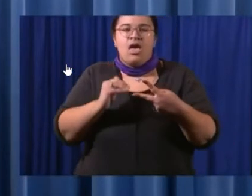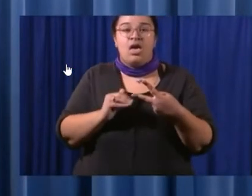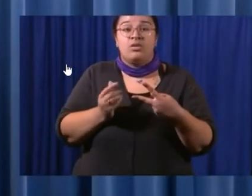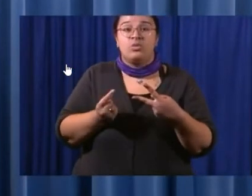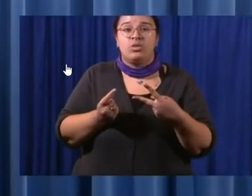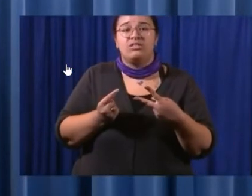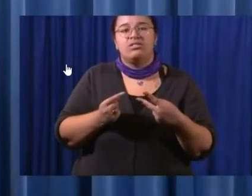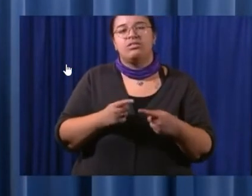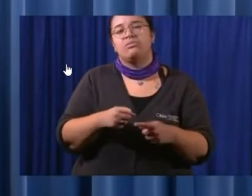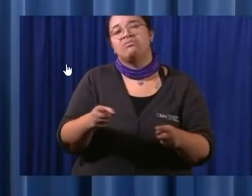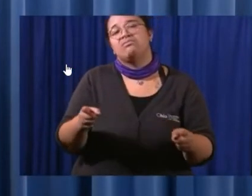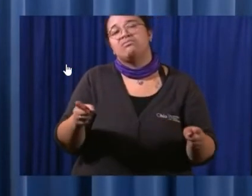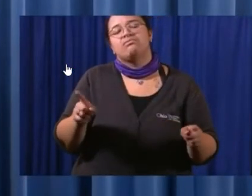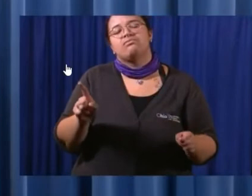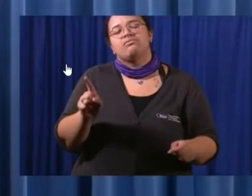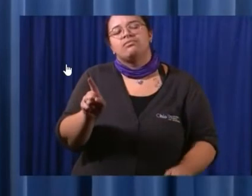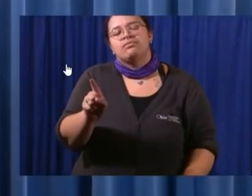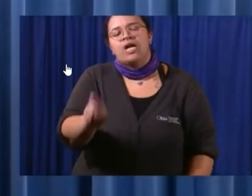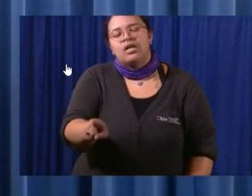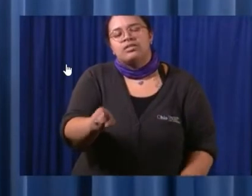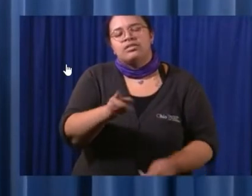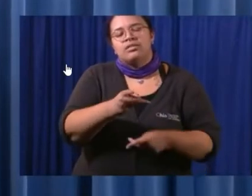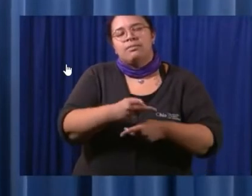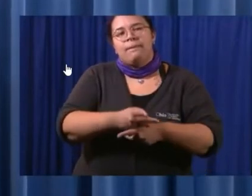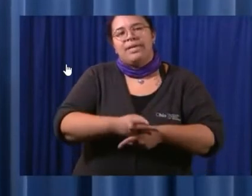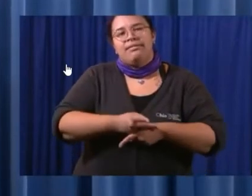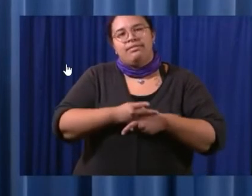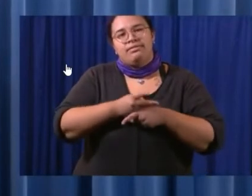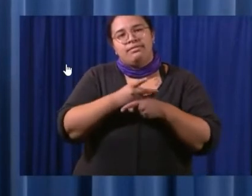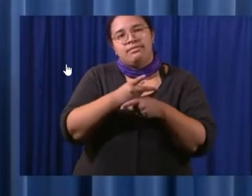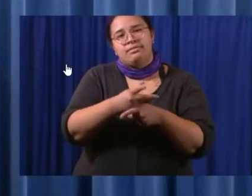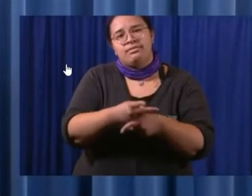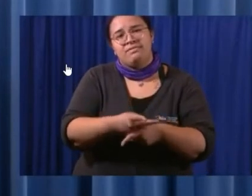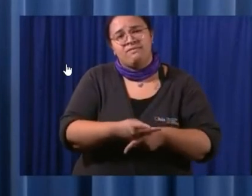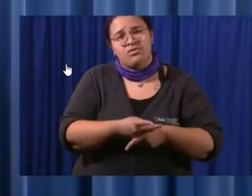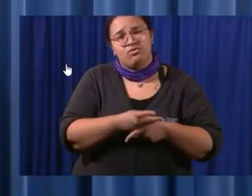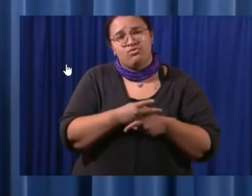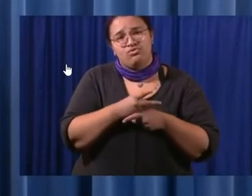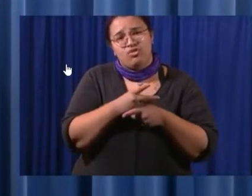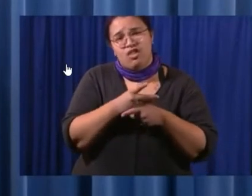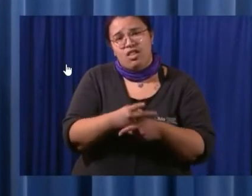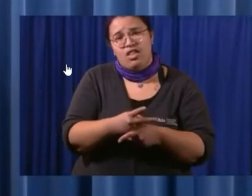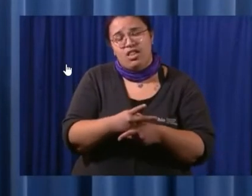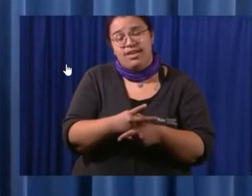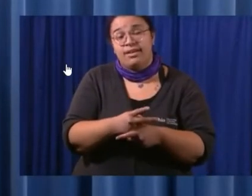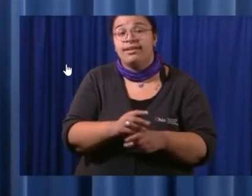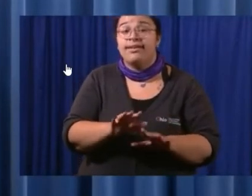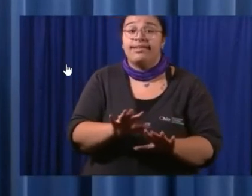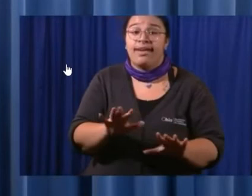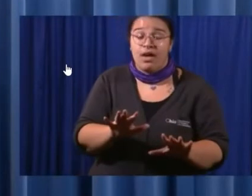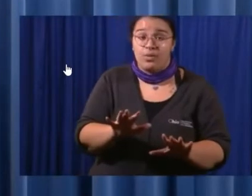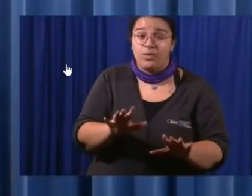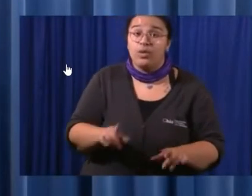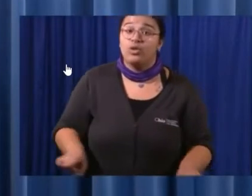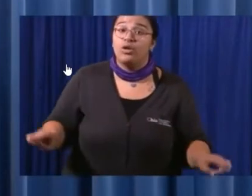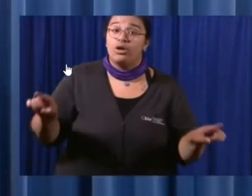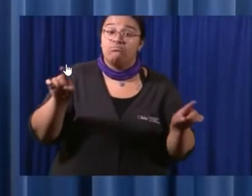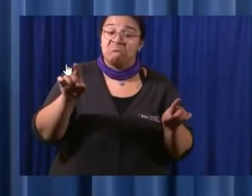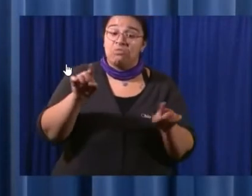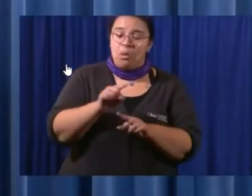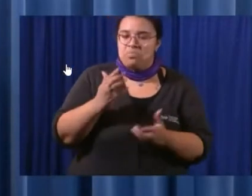is, we shouldn't think that this is all caused by 20-somethings who are going to bars. Yeah, that's a